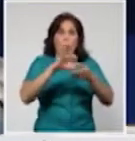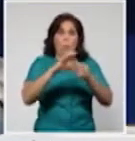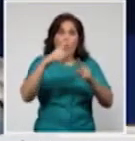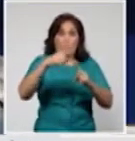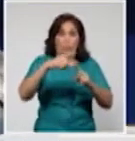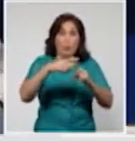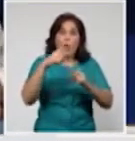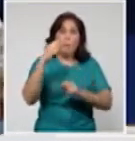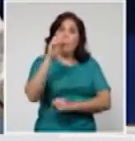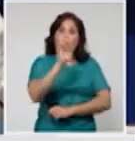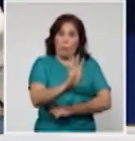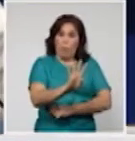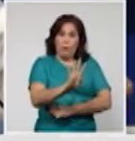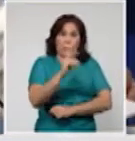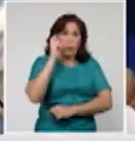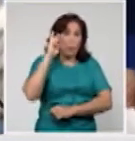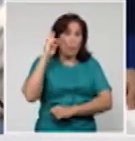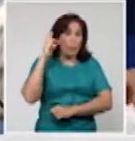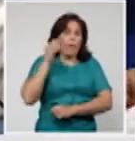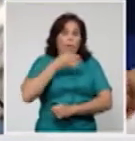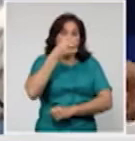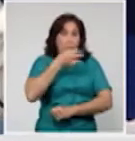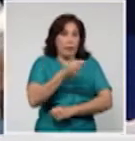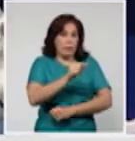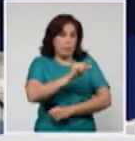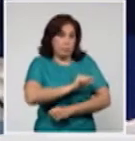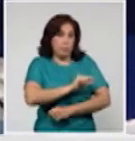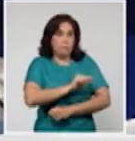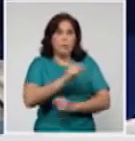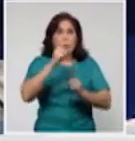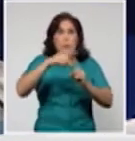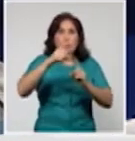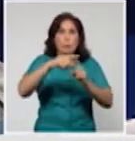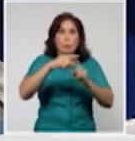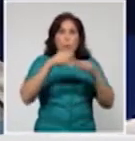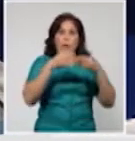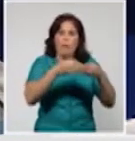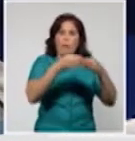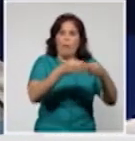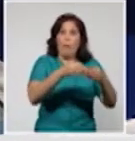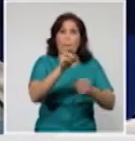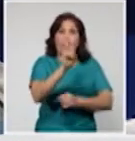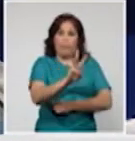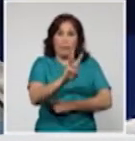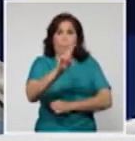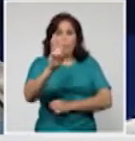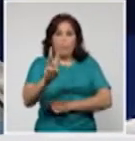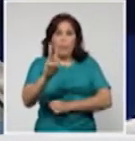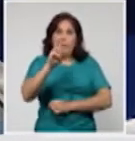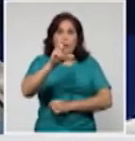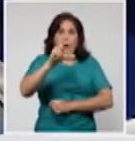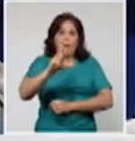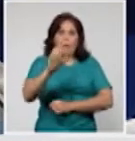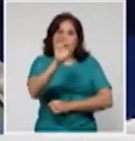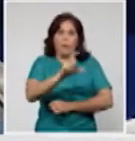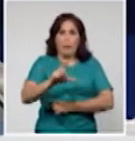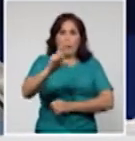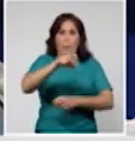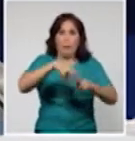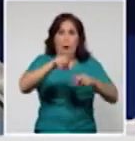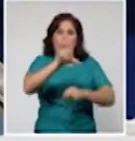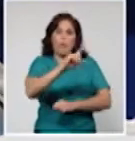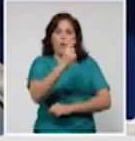are imported, 4 each from Santiago de Cuba and Guantanamo, 3 from